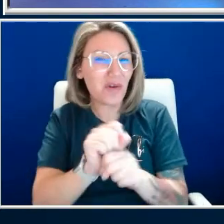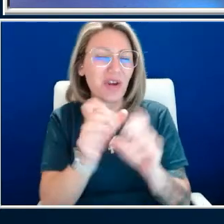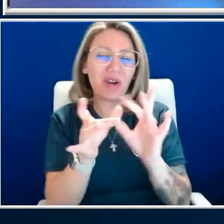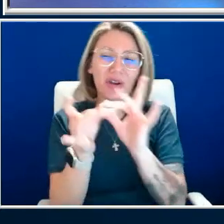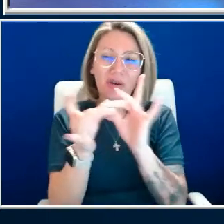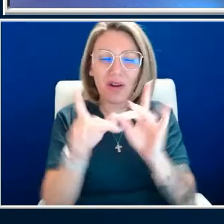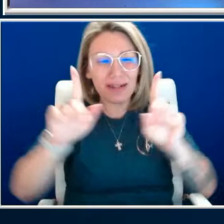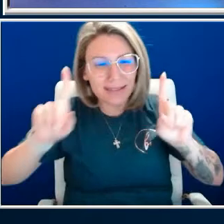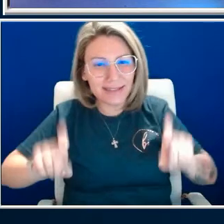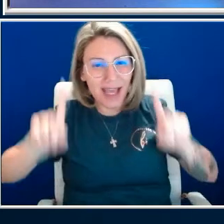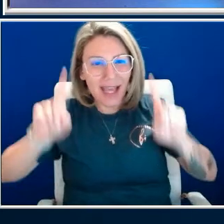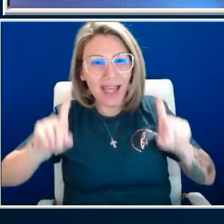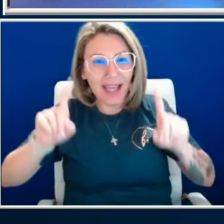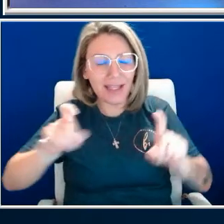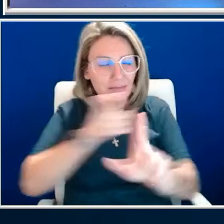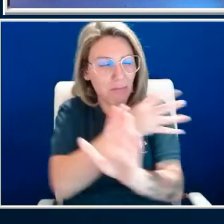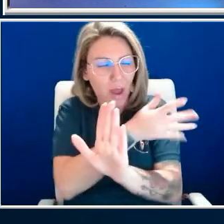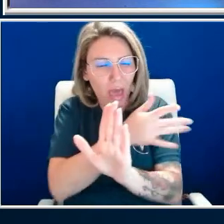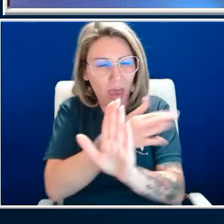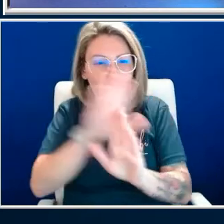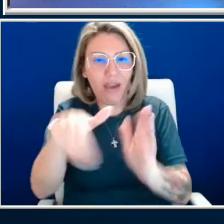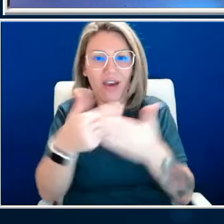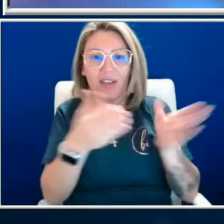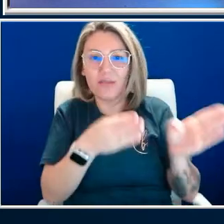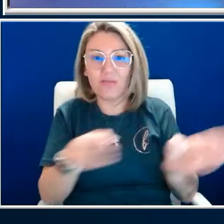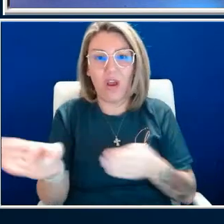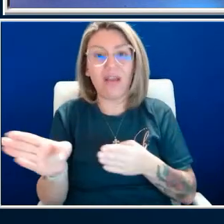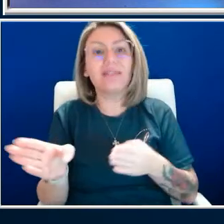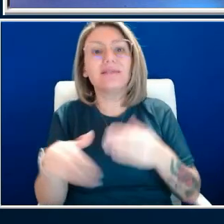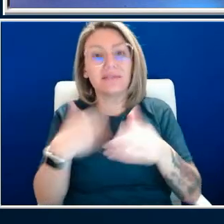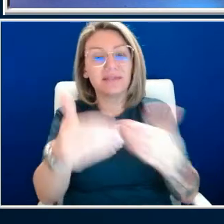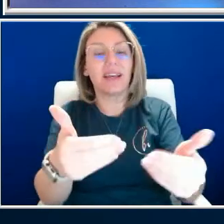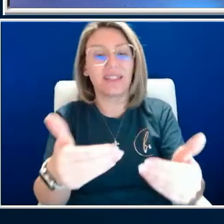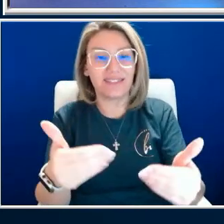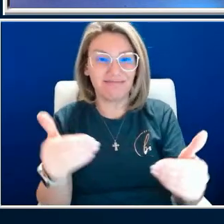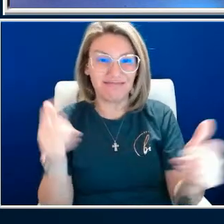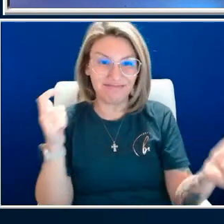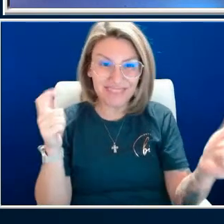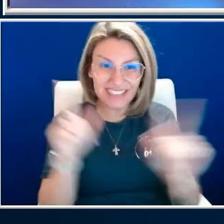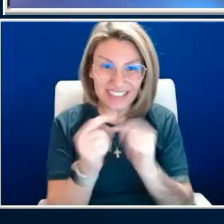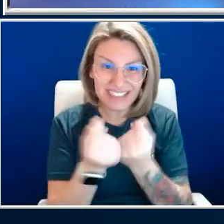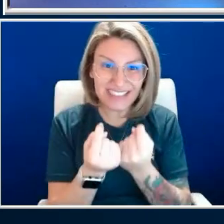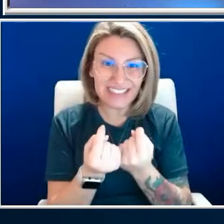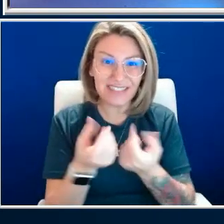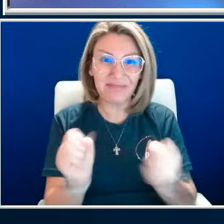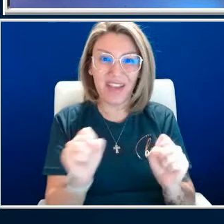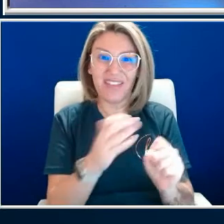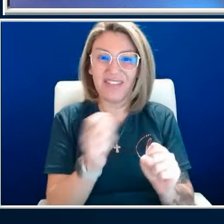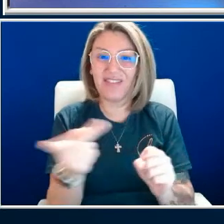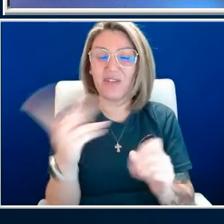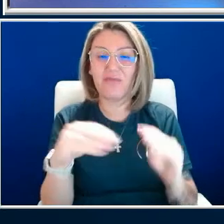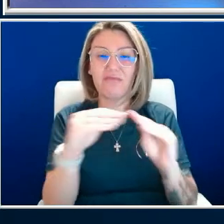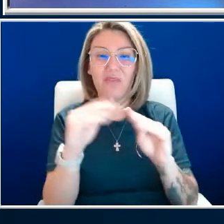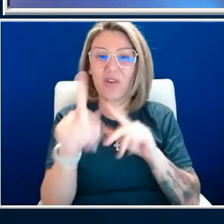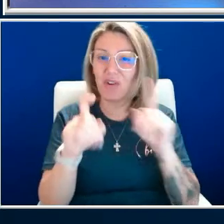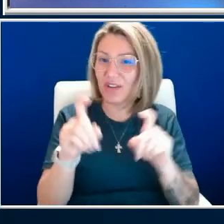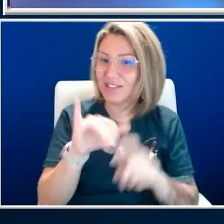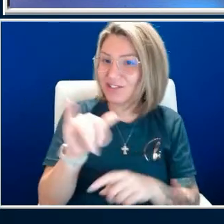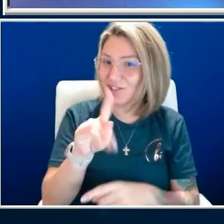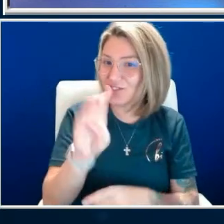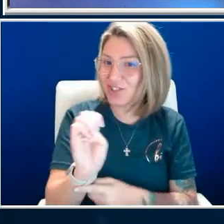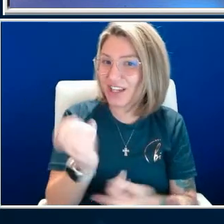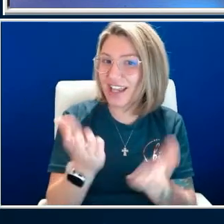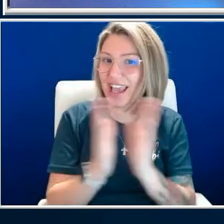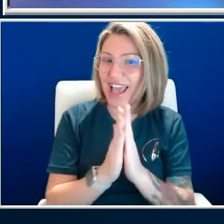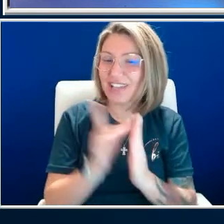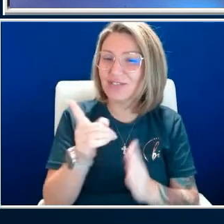going through all the processes. It's a big team effort. Couple more questions for you, but I want to get back to Jackie and ask her just, we saw that thumbs up